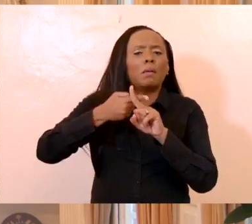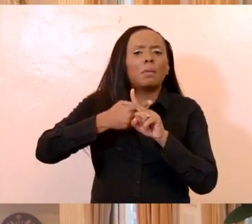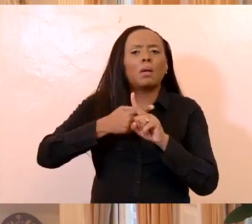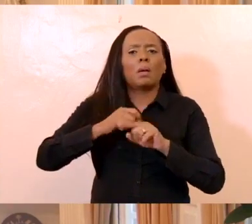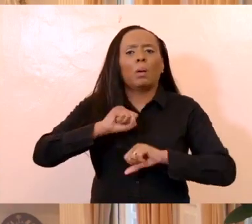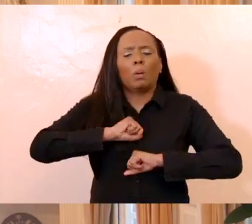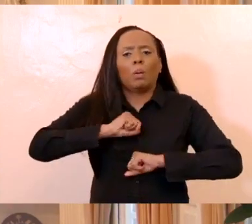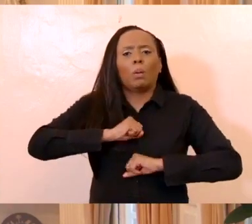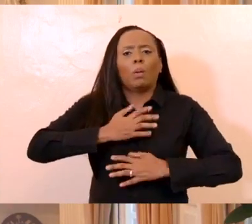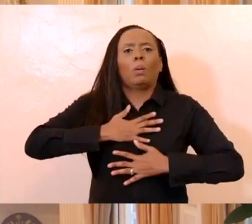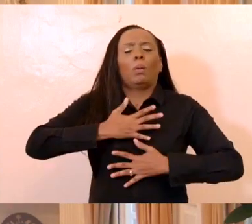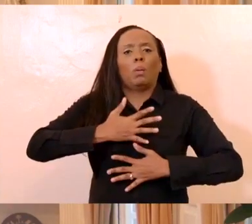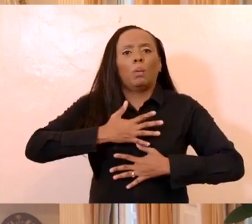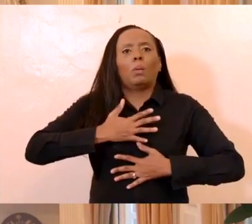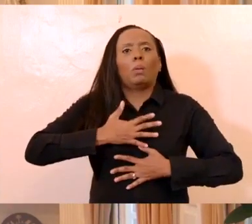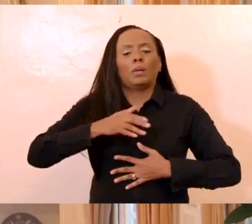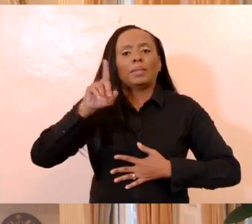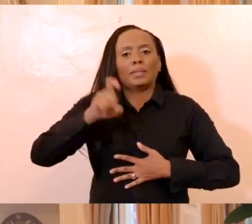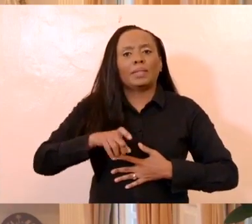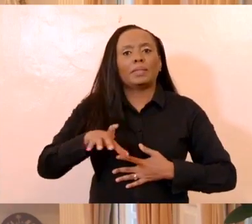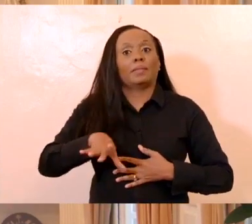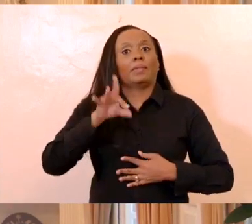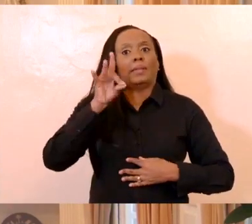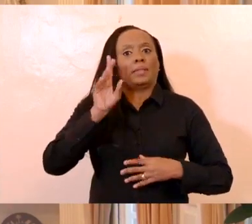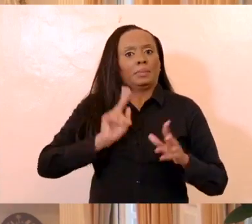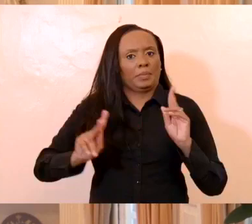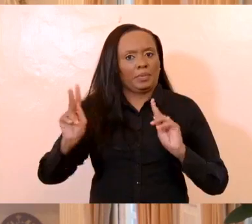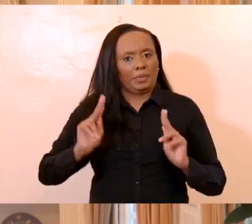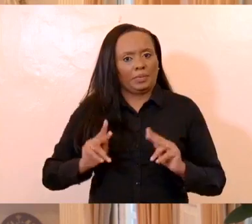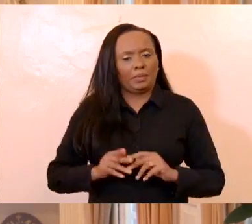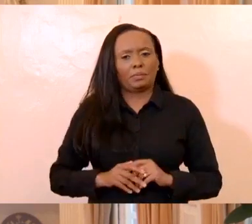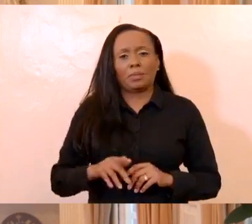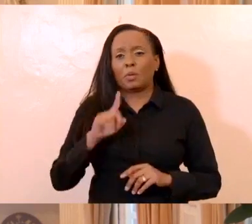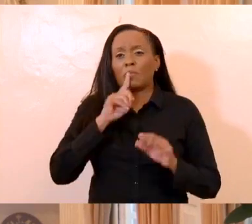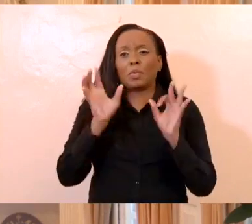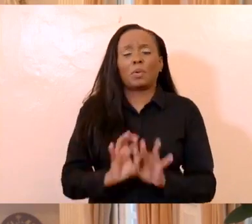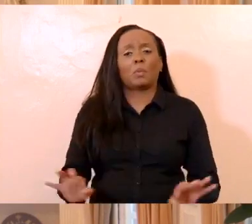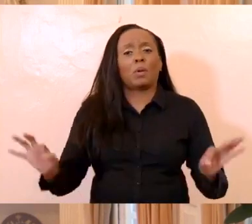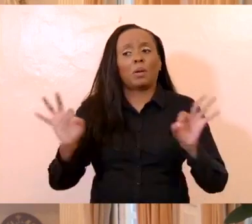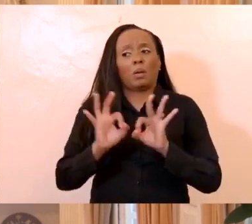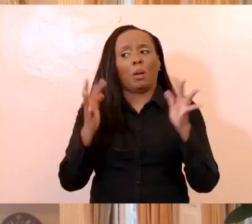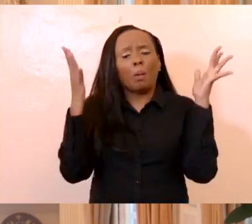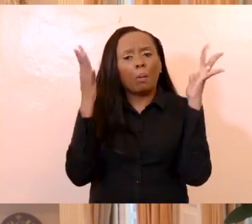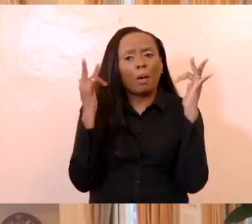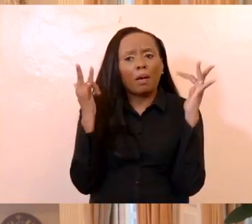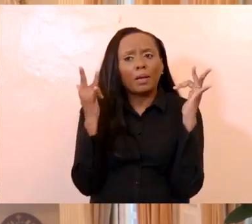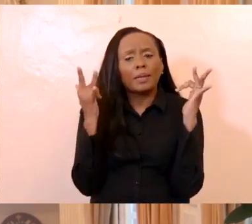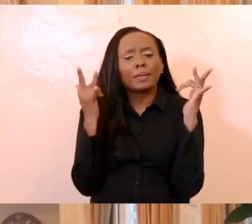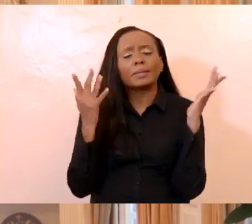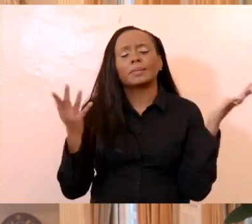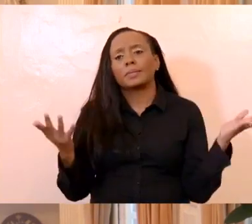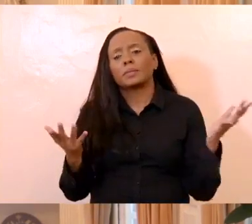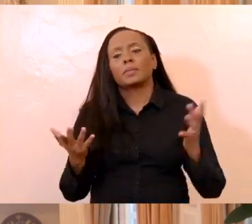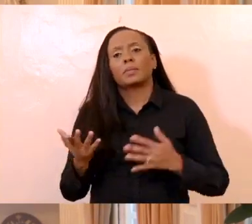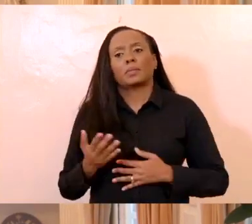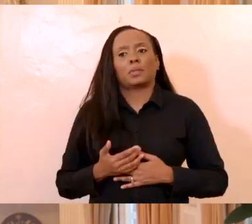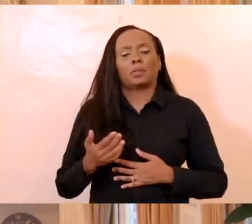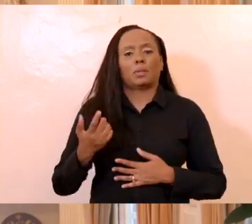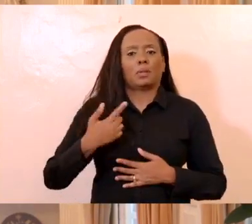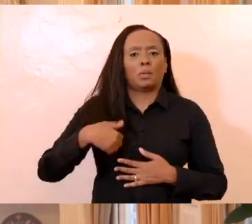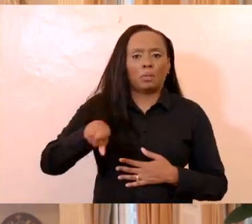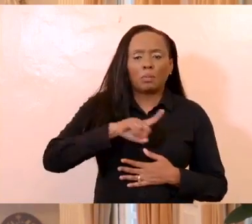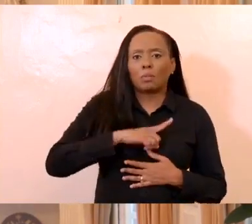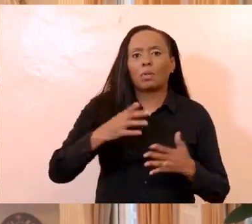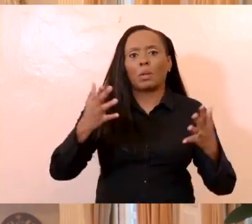of urgency. This is vitally important because our greatest desire has always been and will continue